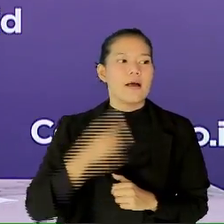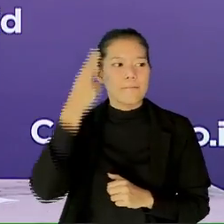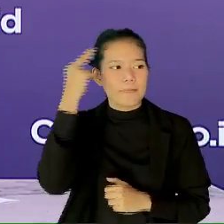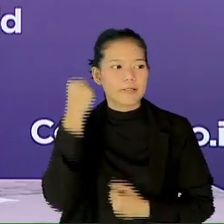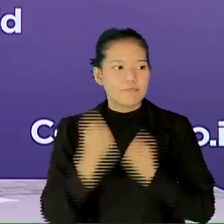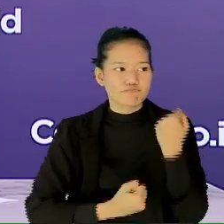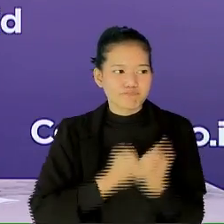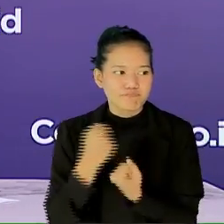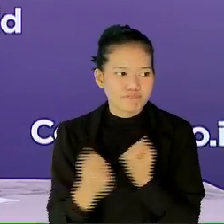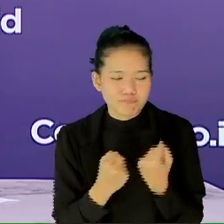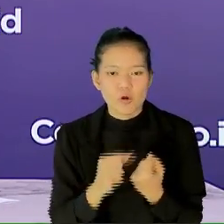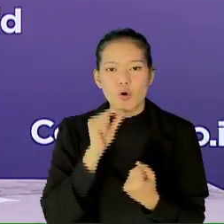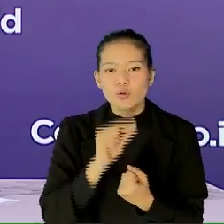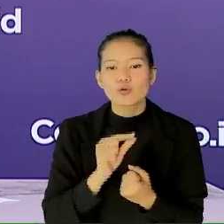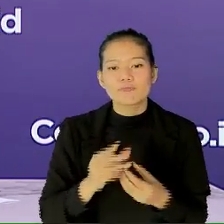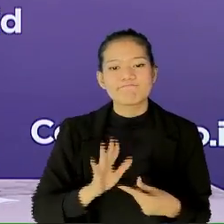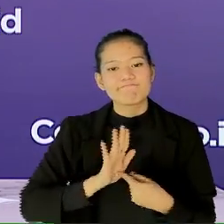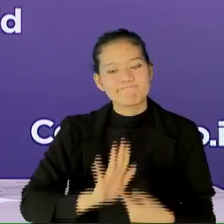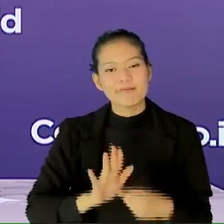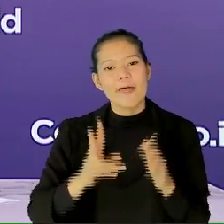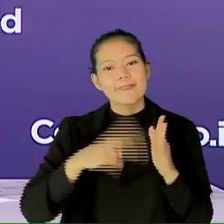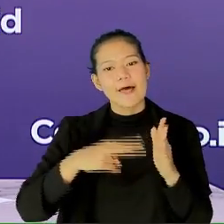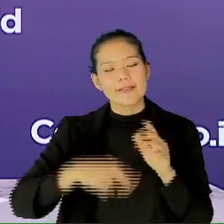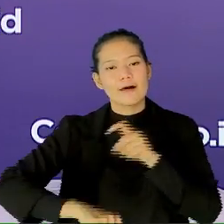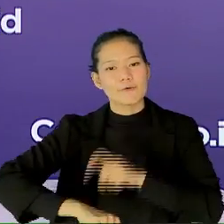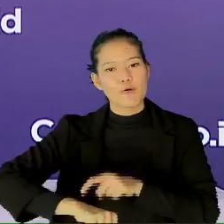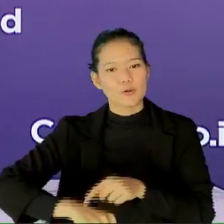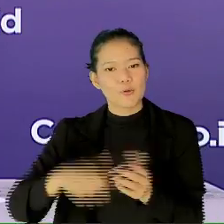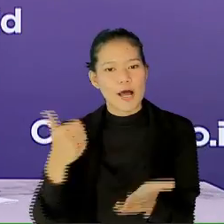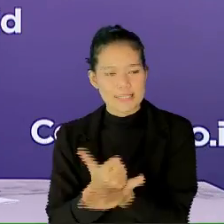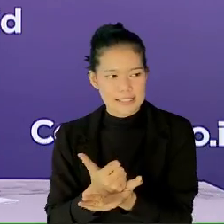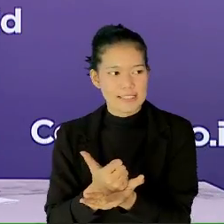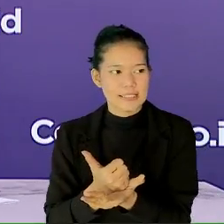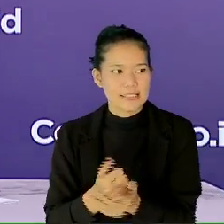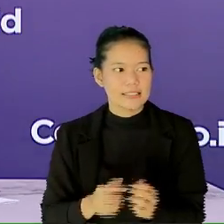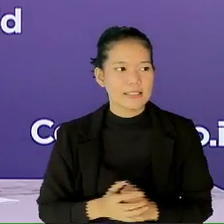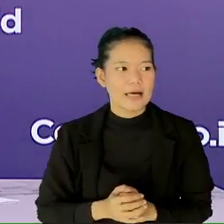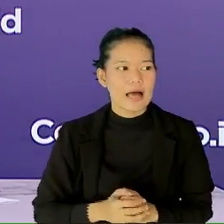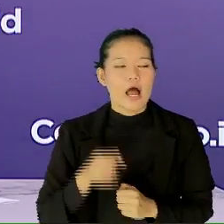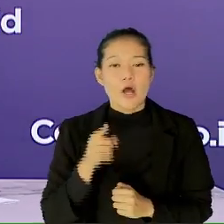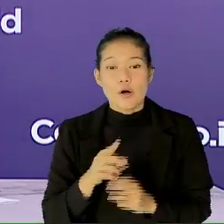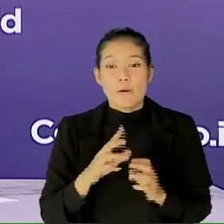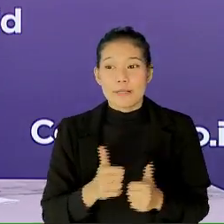efforts with regard to real-time data is massive, and it's not something that can be